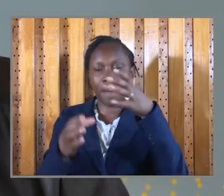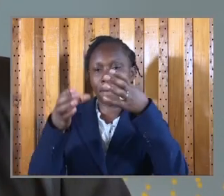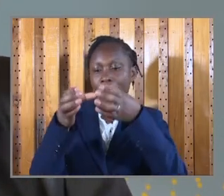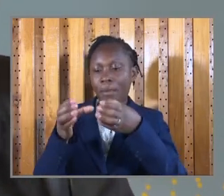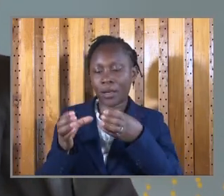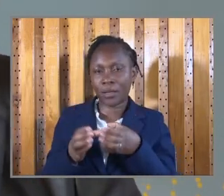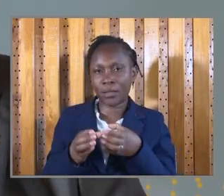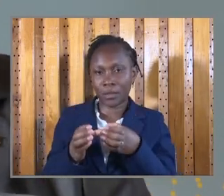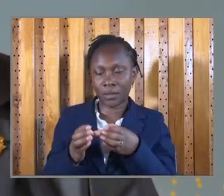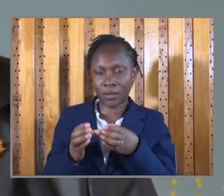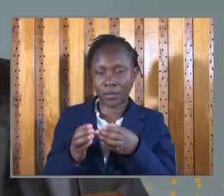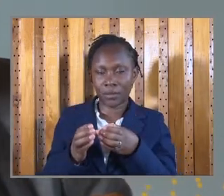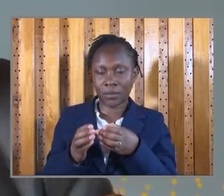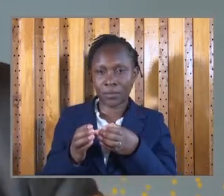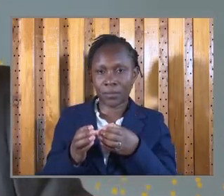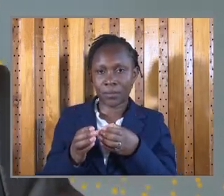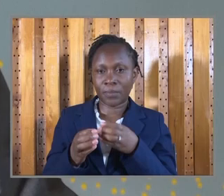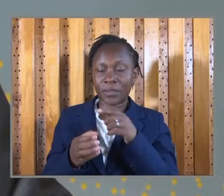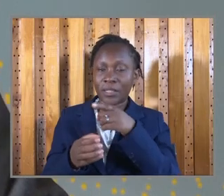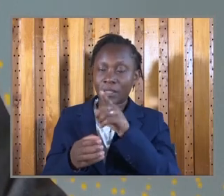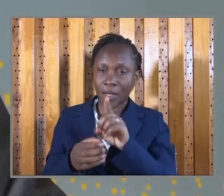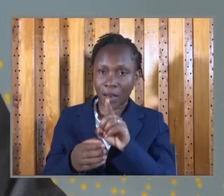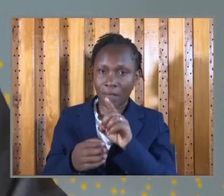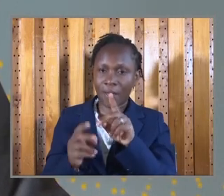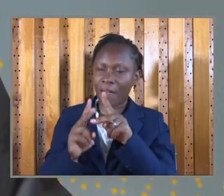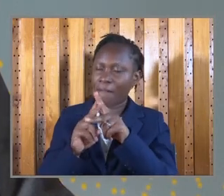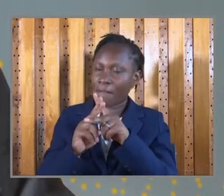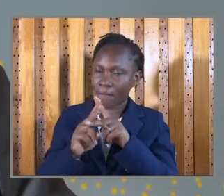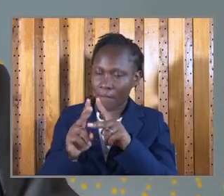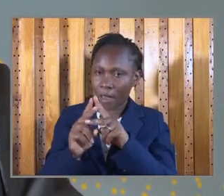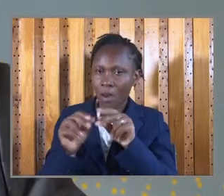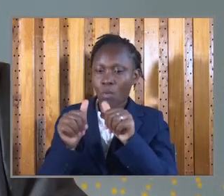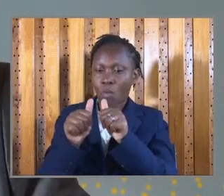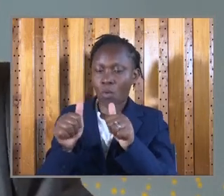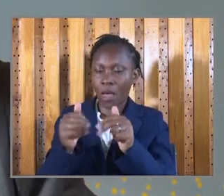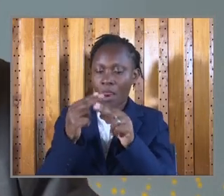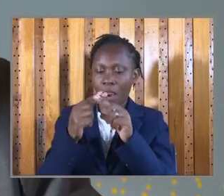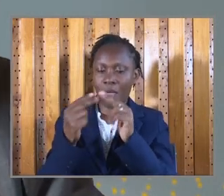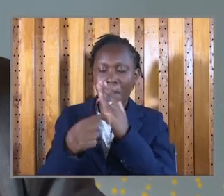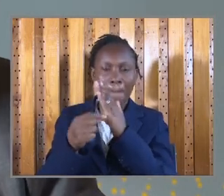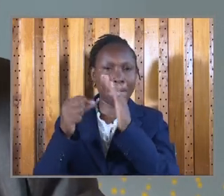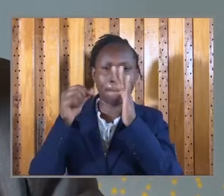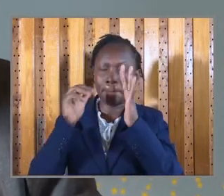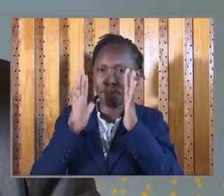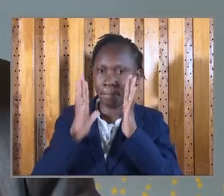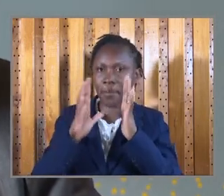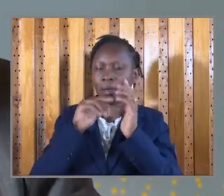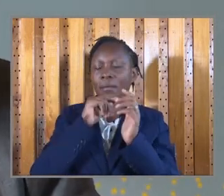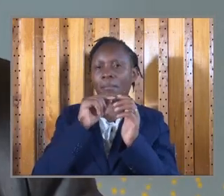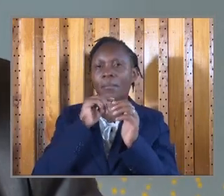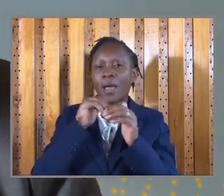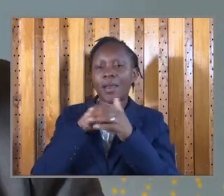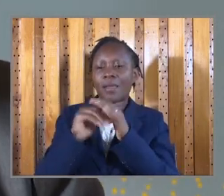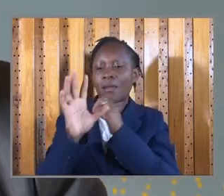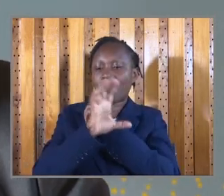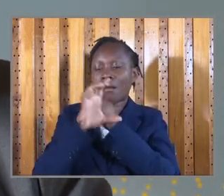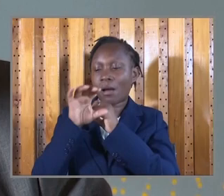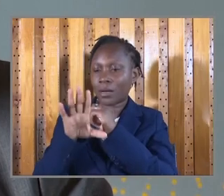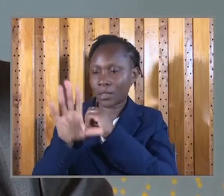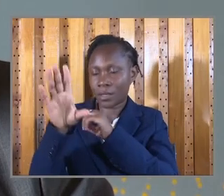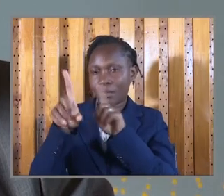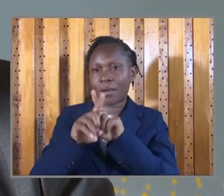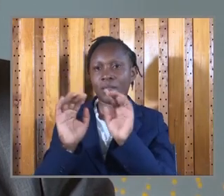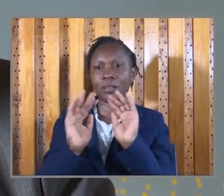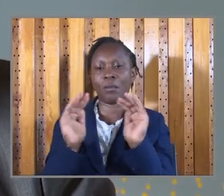So he is a known gentleman here and in Netherlands and globally. Yeah. So that's the